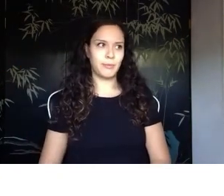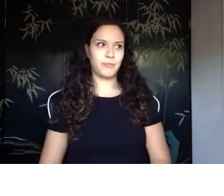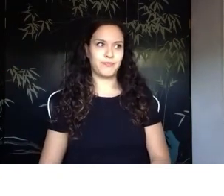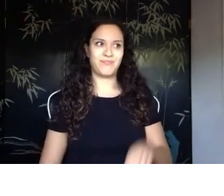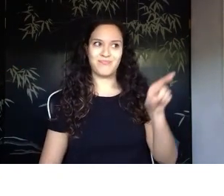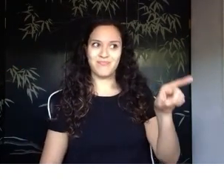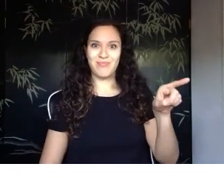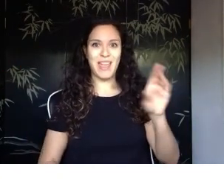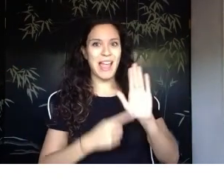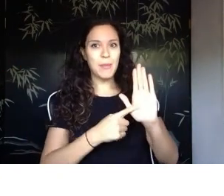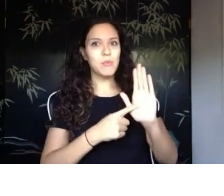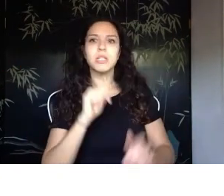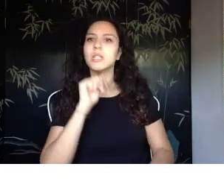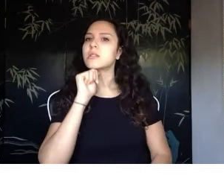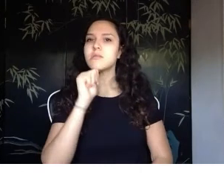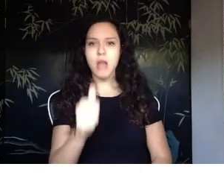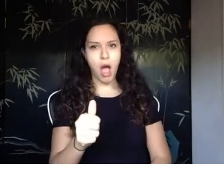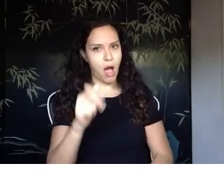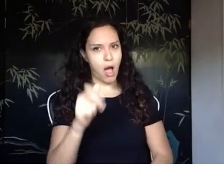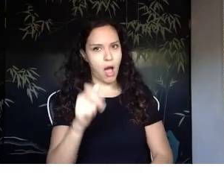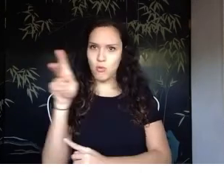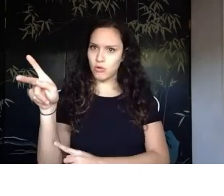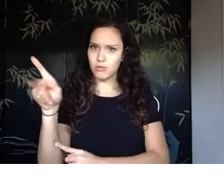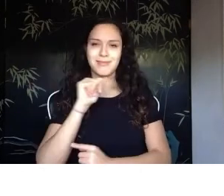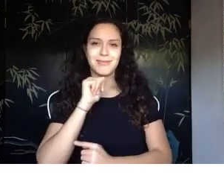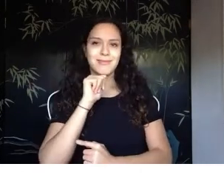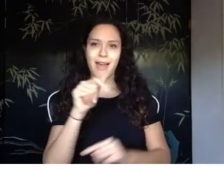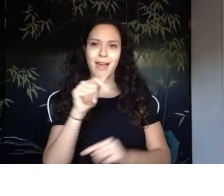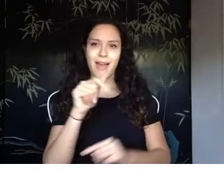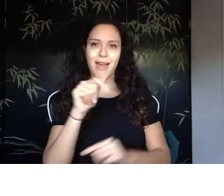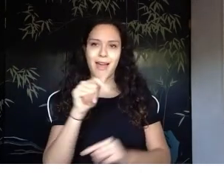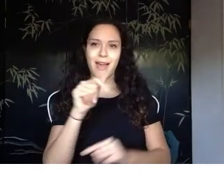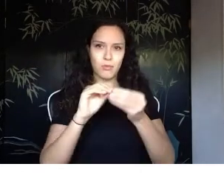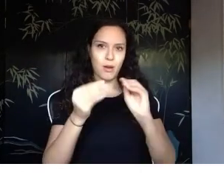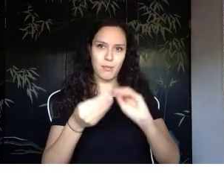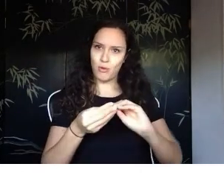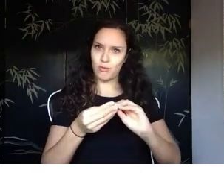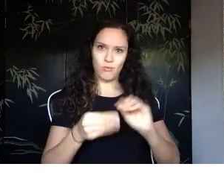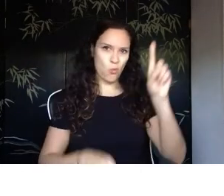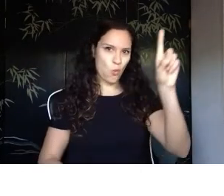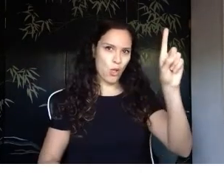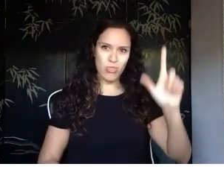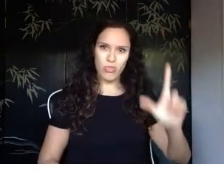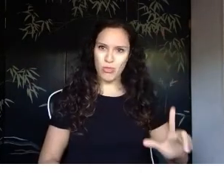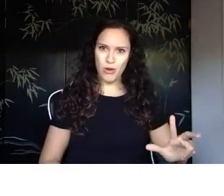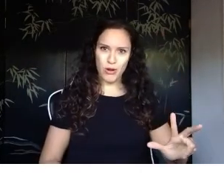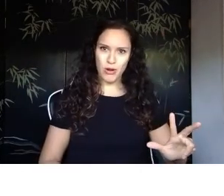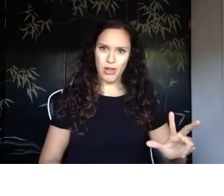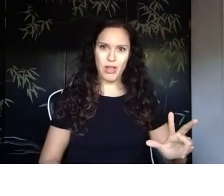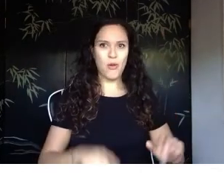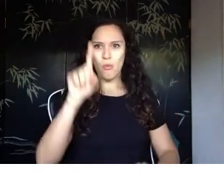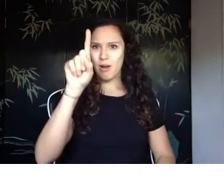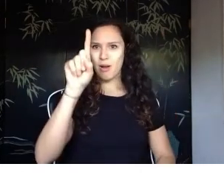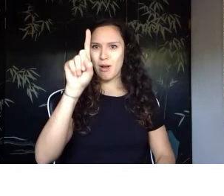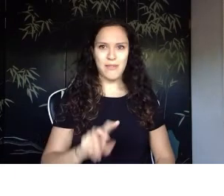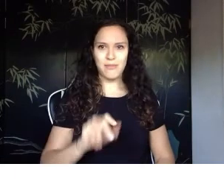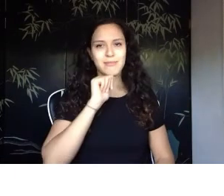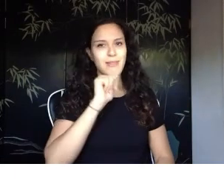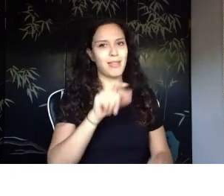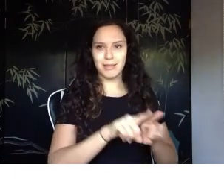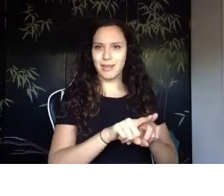not proportional. So right here, this is an example of being not proportional. Not